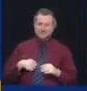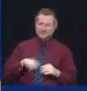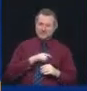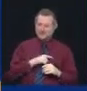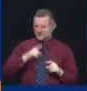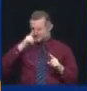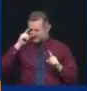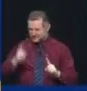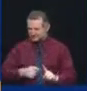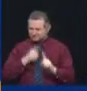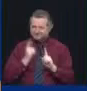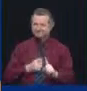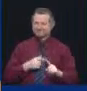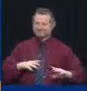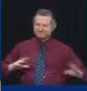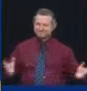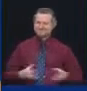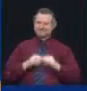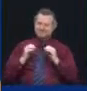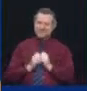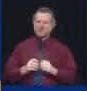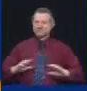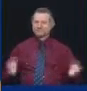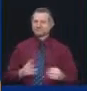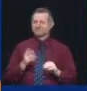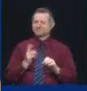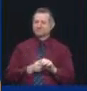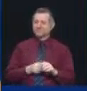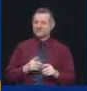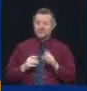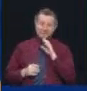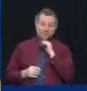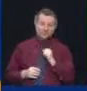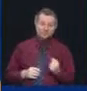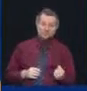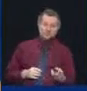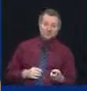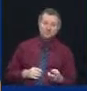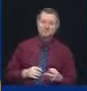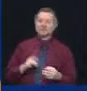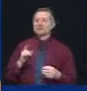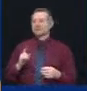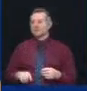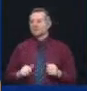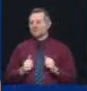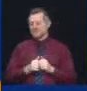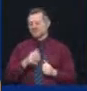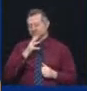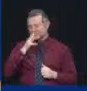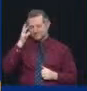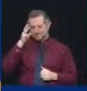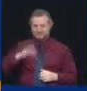where we're making the greatest effort. The 12-year-olds have to come in with their parent.